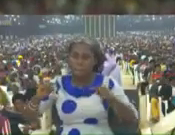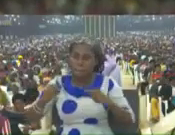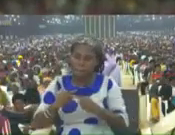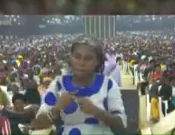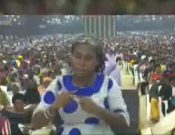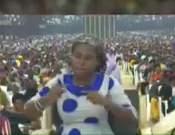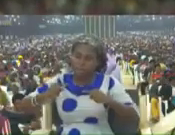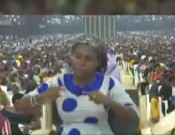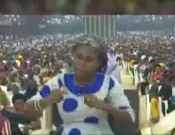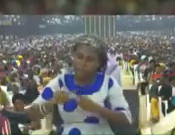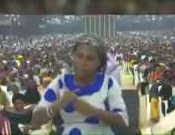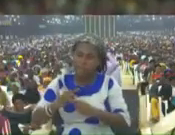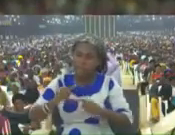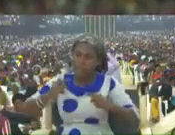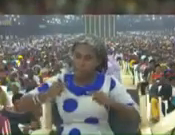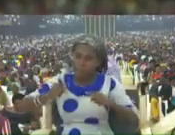sore,